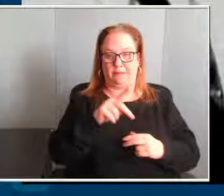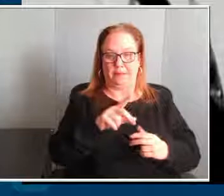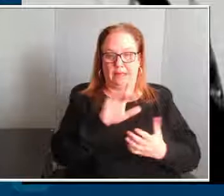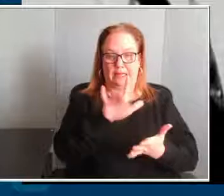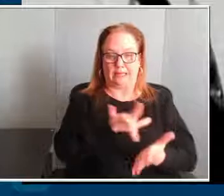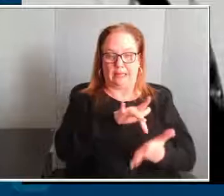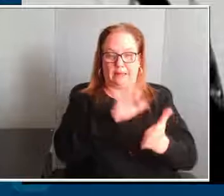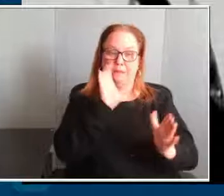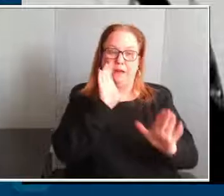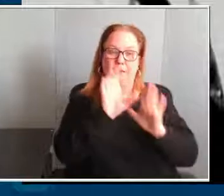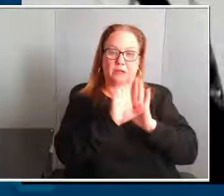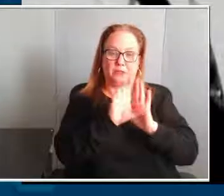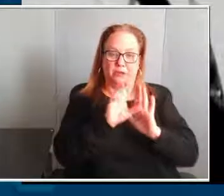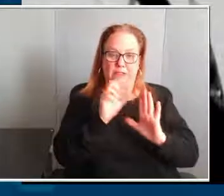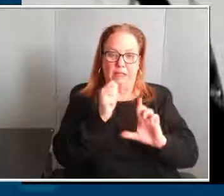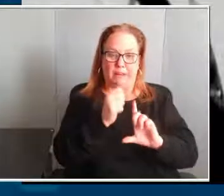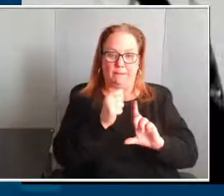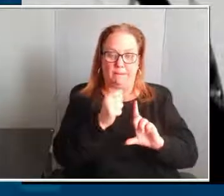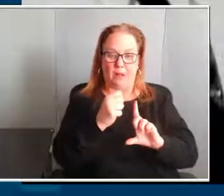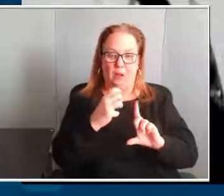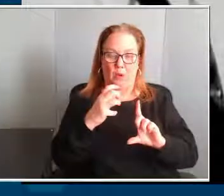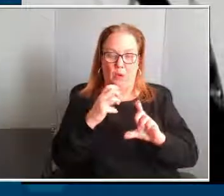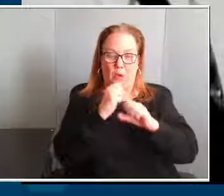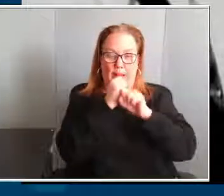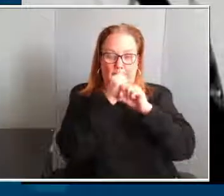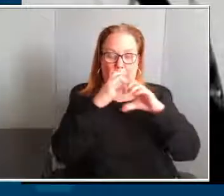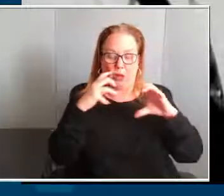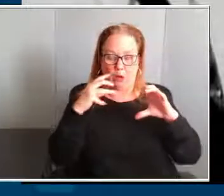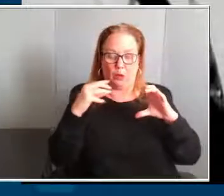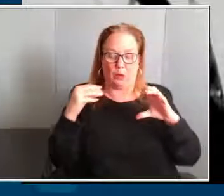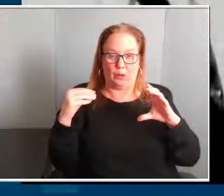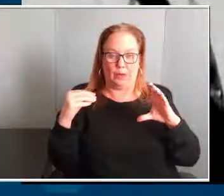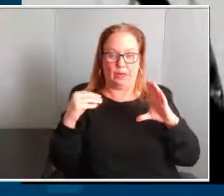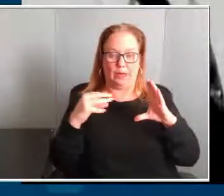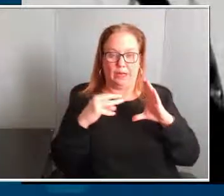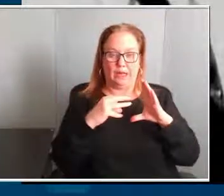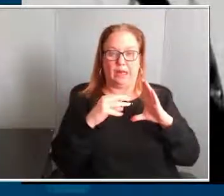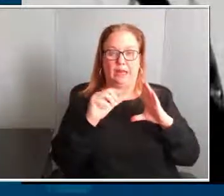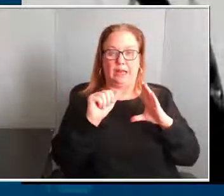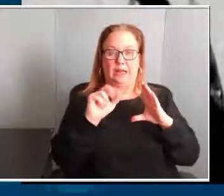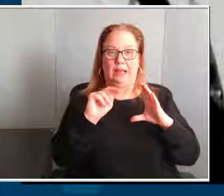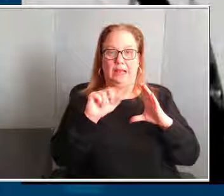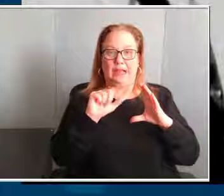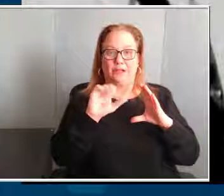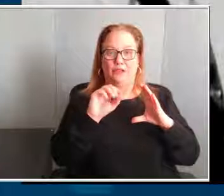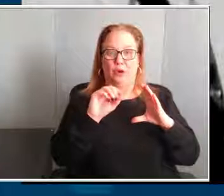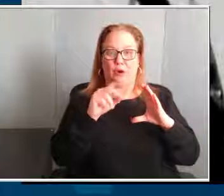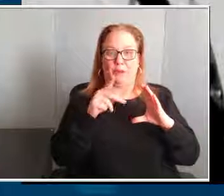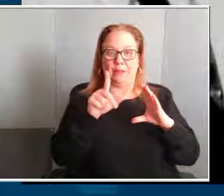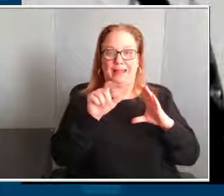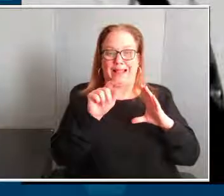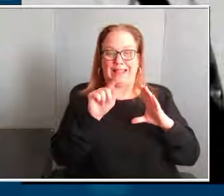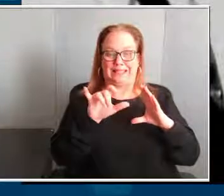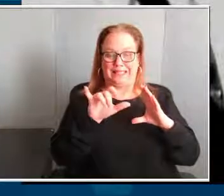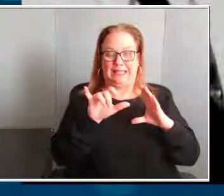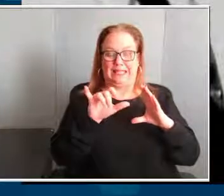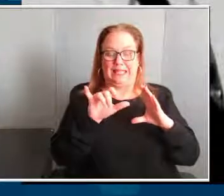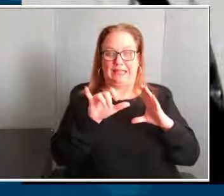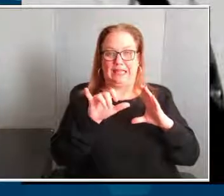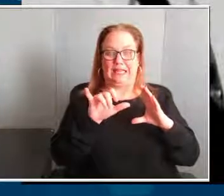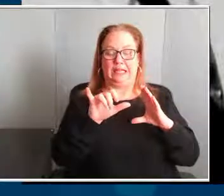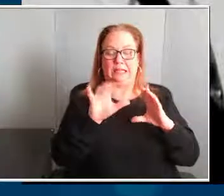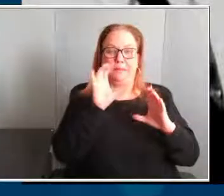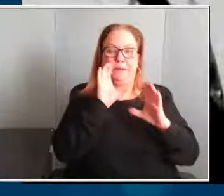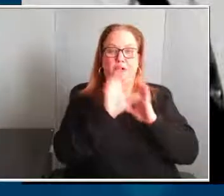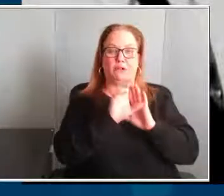can see a balloon right there. I took a balloon into the carotid artery, angioplastied it, opened it enough to get the picture on the far right,